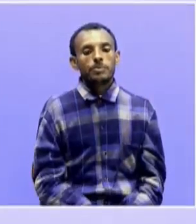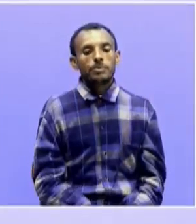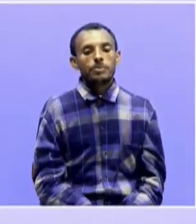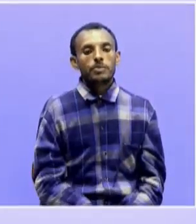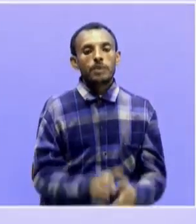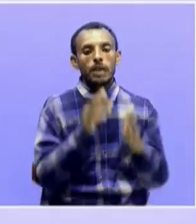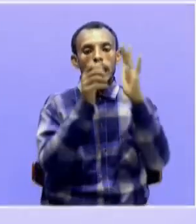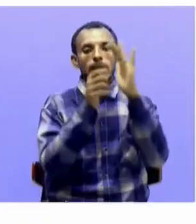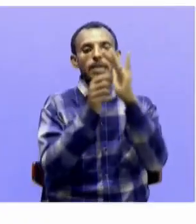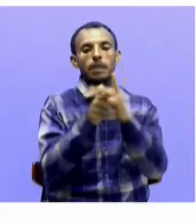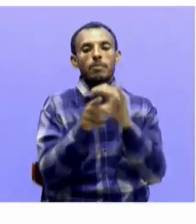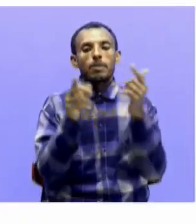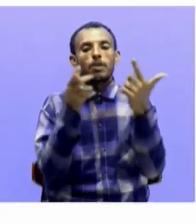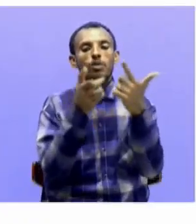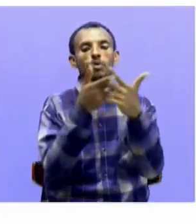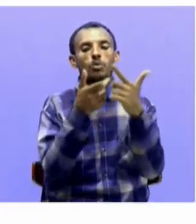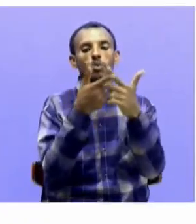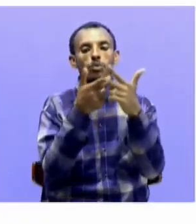Example 2.